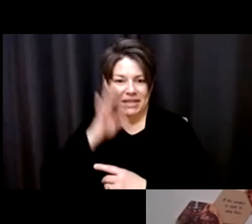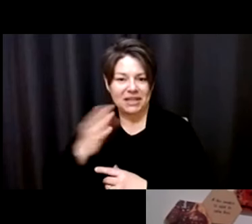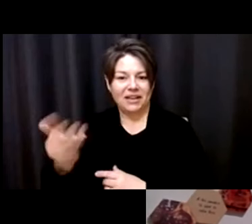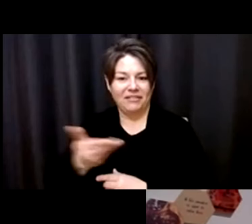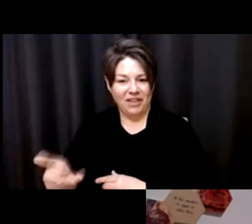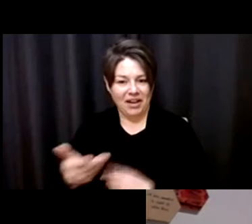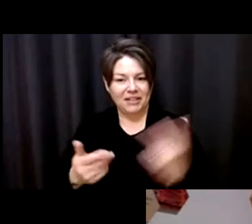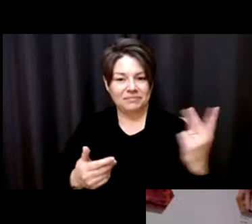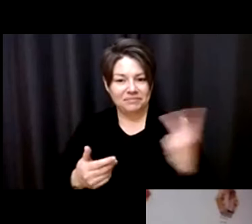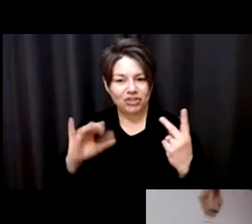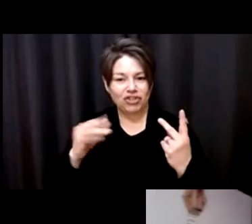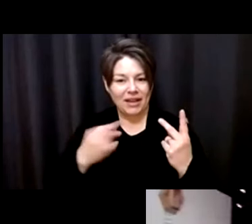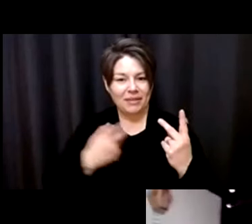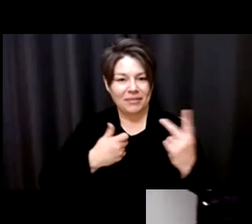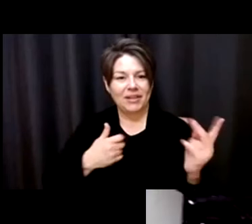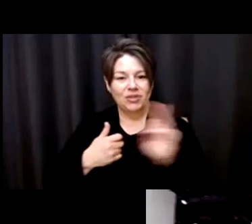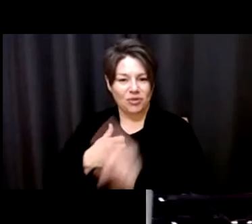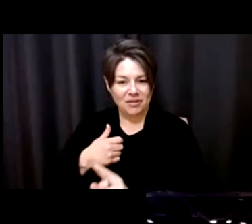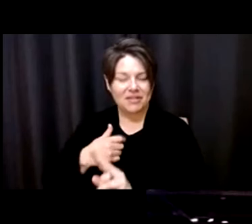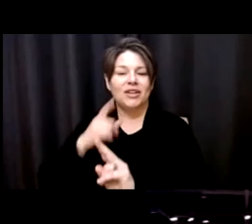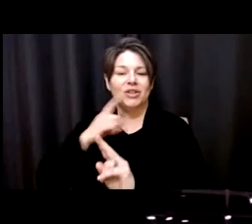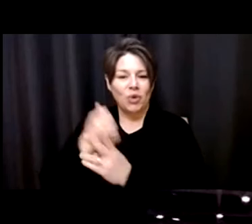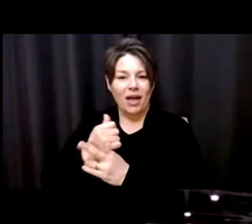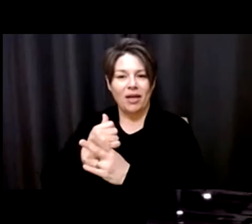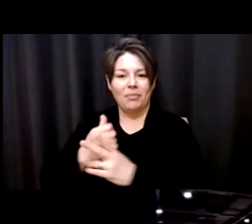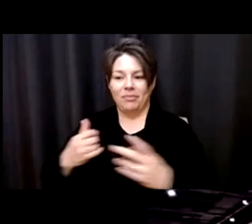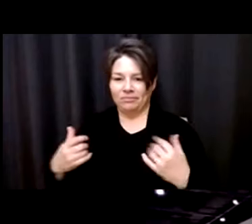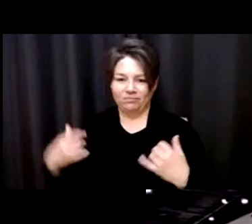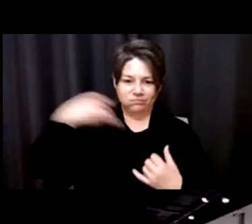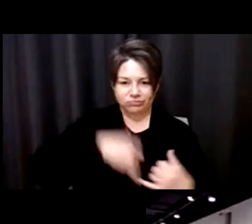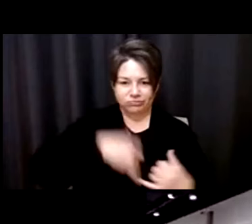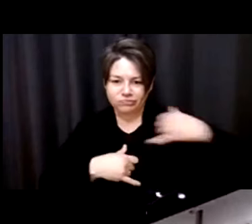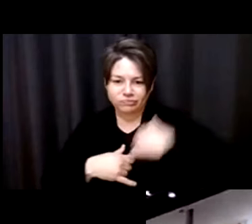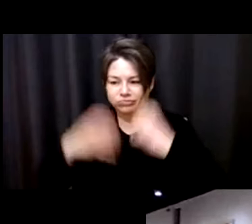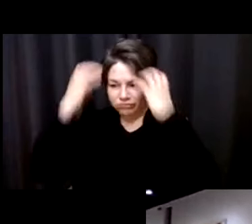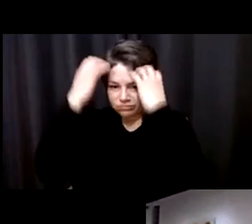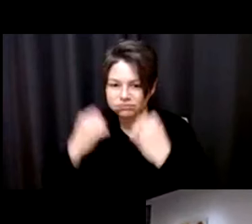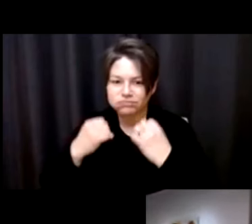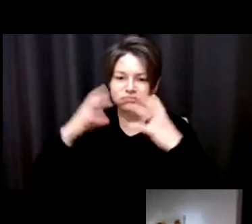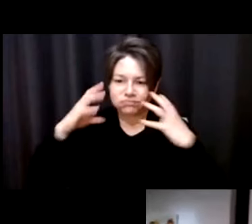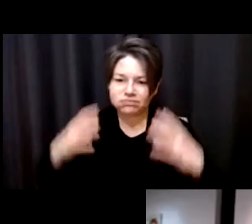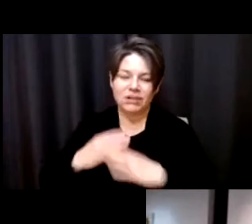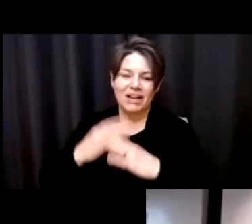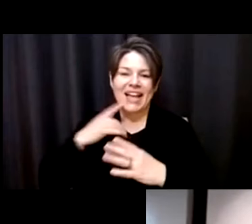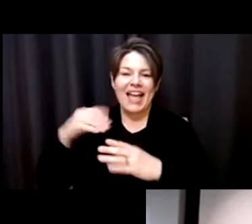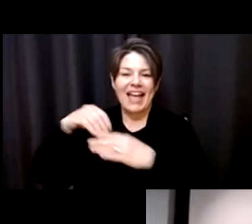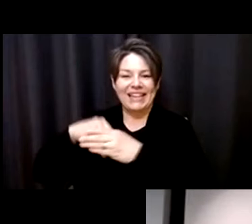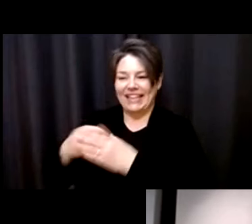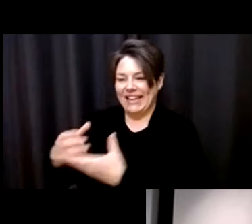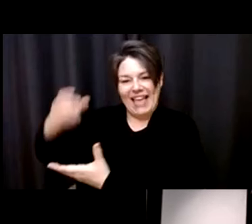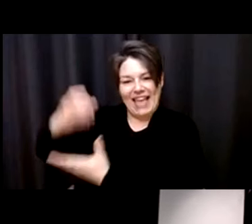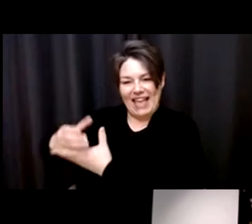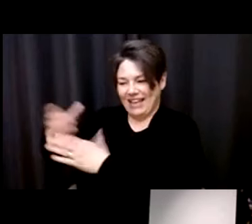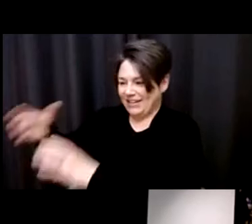to help her install them. Oh. And so we had to suit up and we had to dump them out of this can into the hives that she